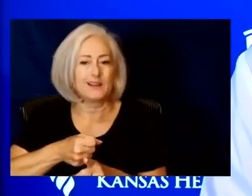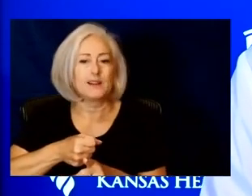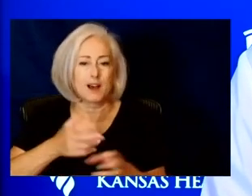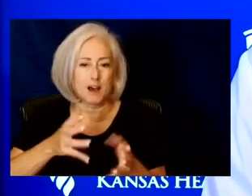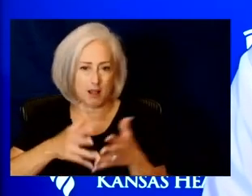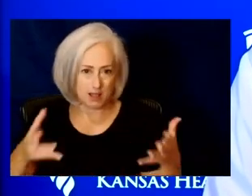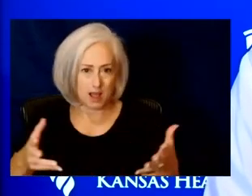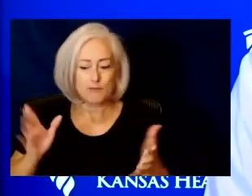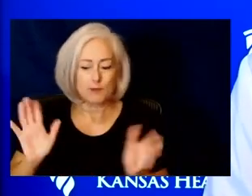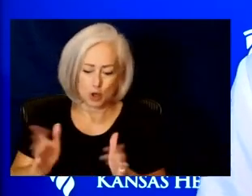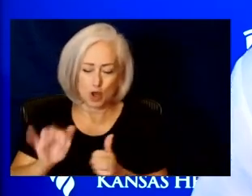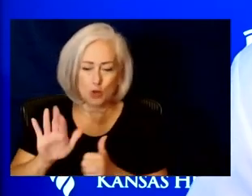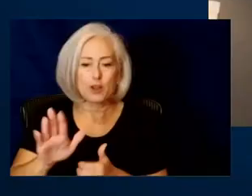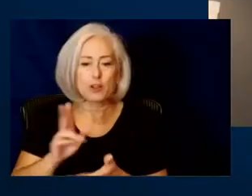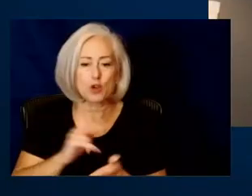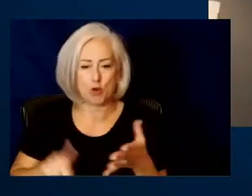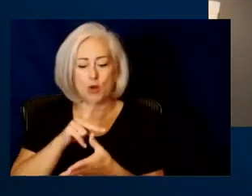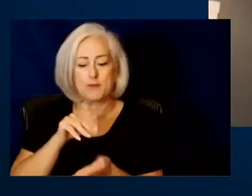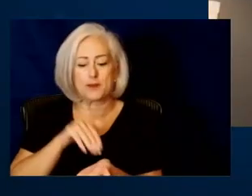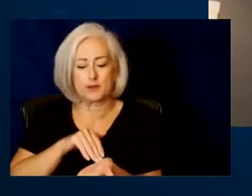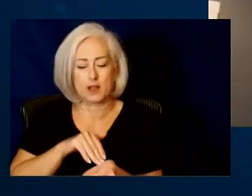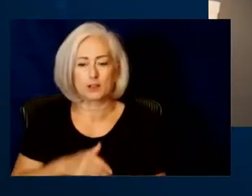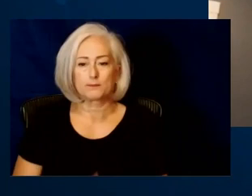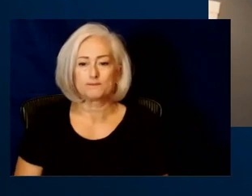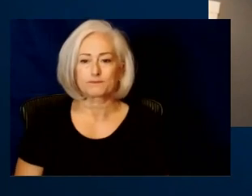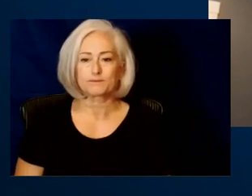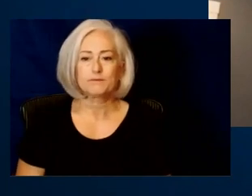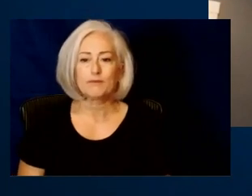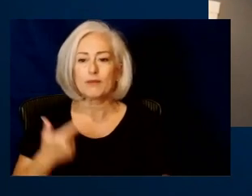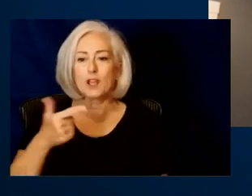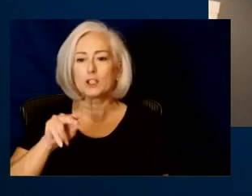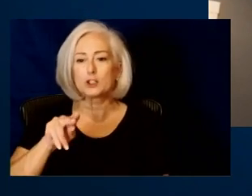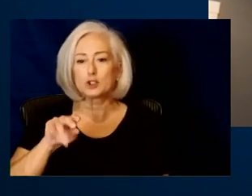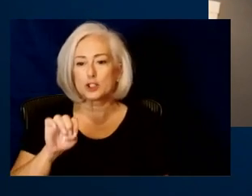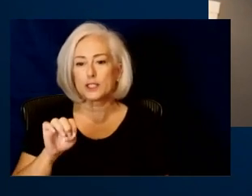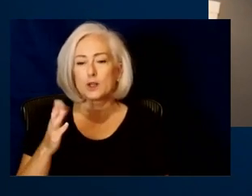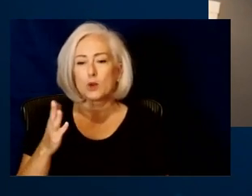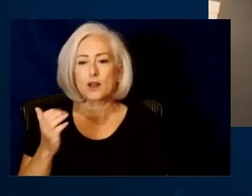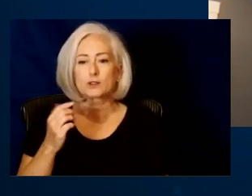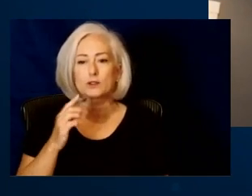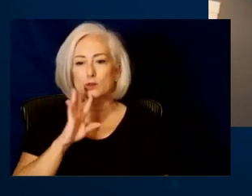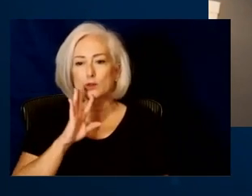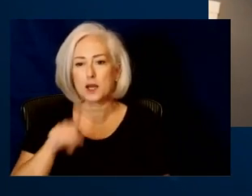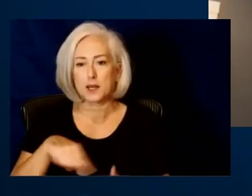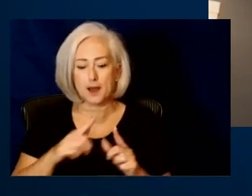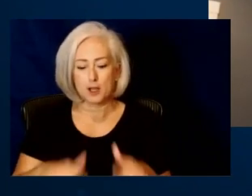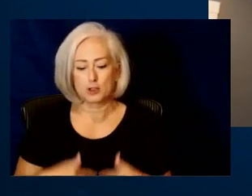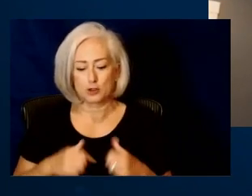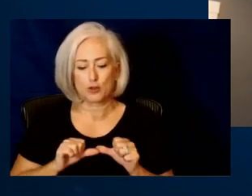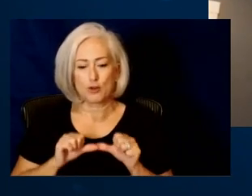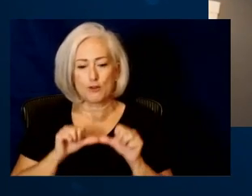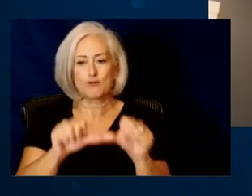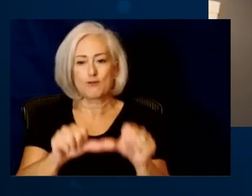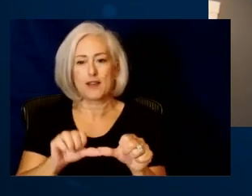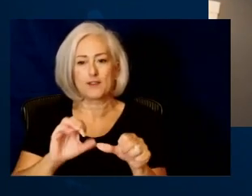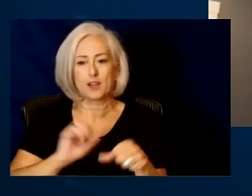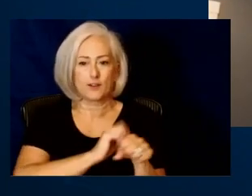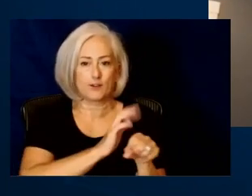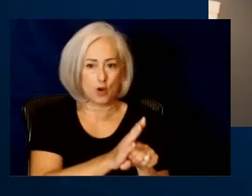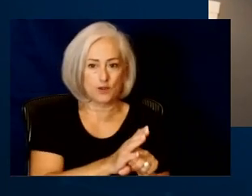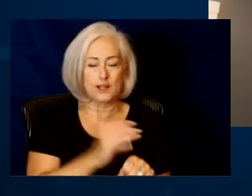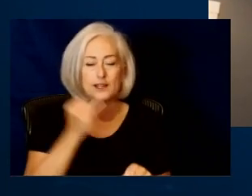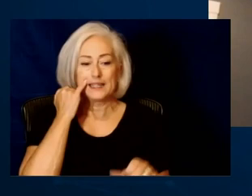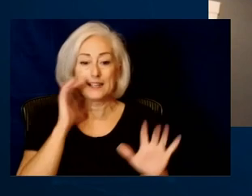medical team. And Gene wanted to clarify, he was talking about survivors of COVID, whether you have a mild or a strong mm-hmm.